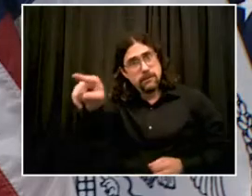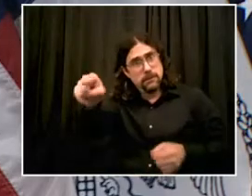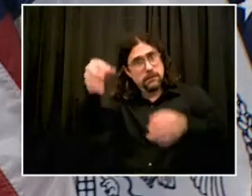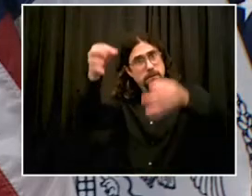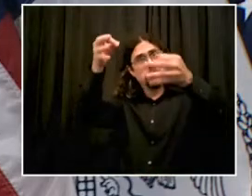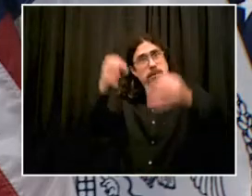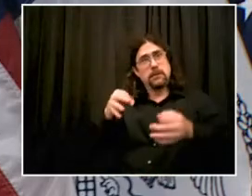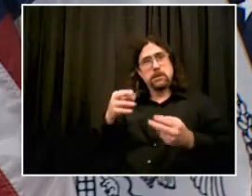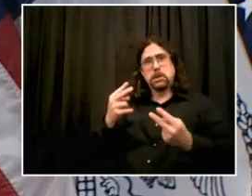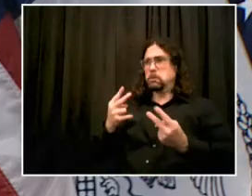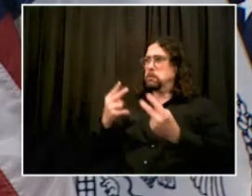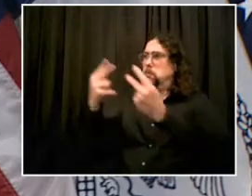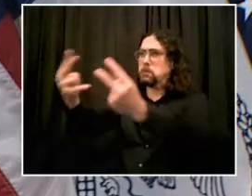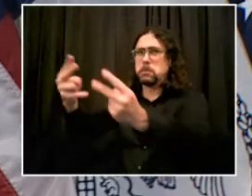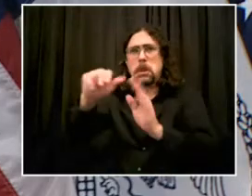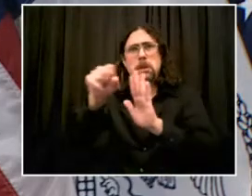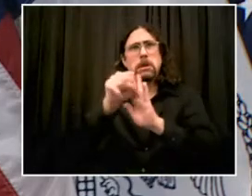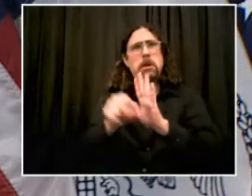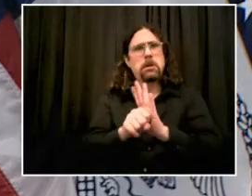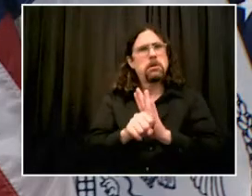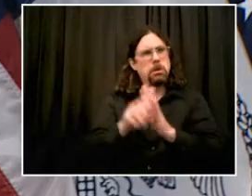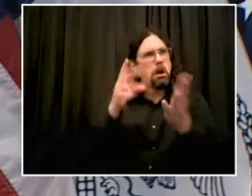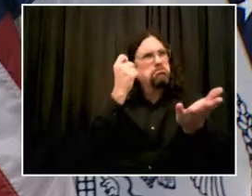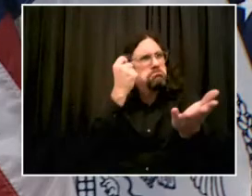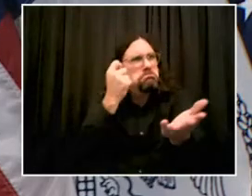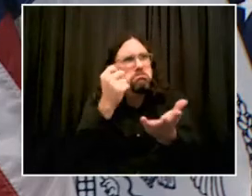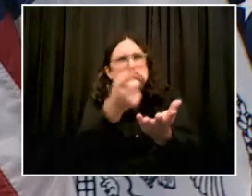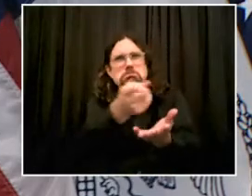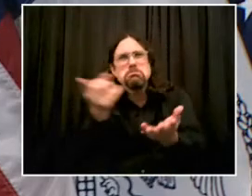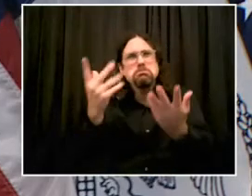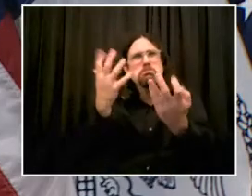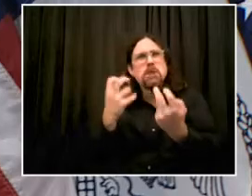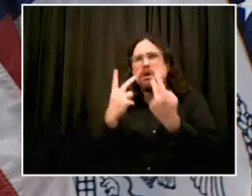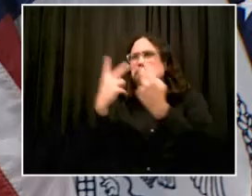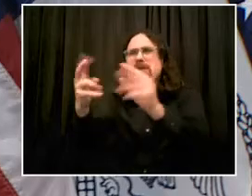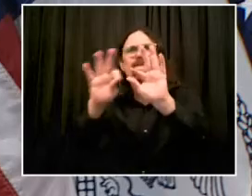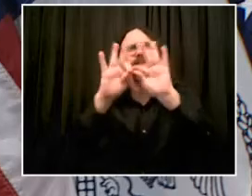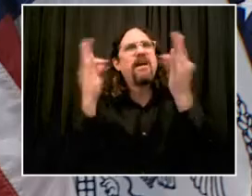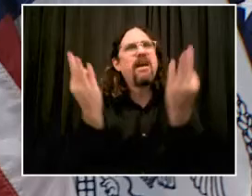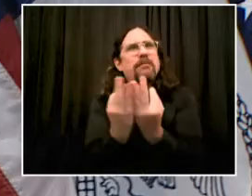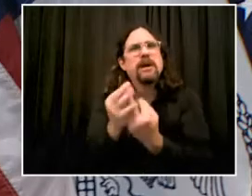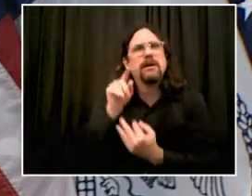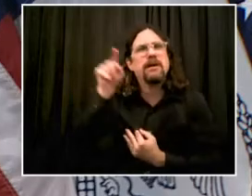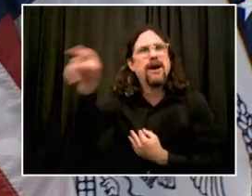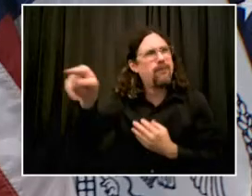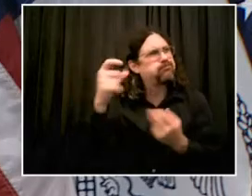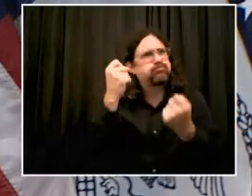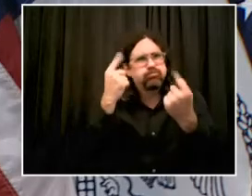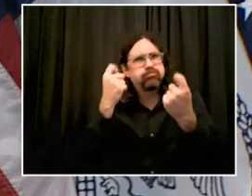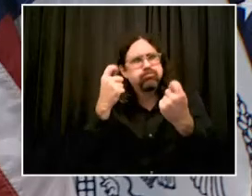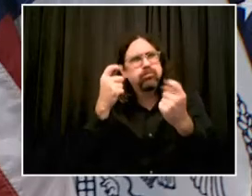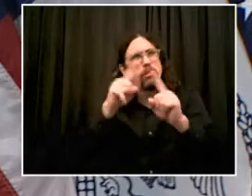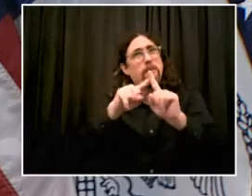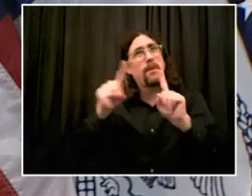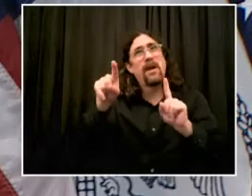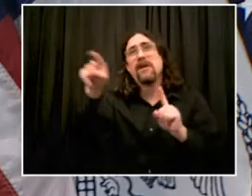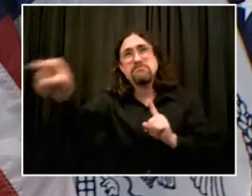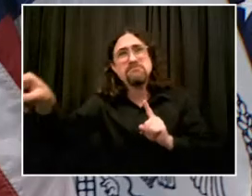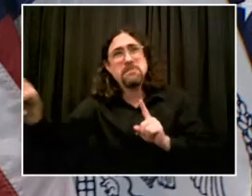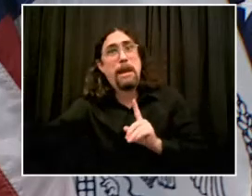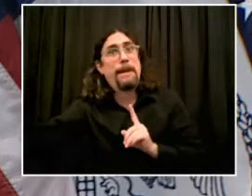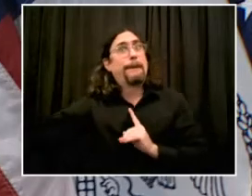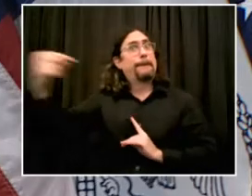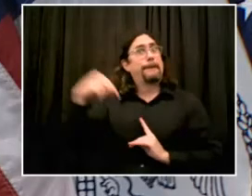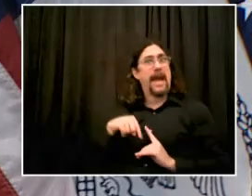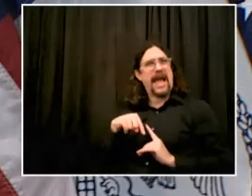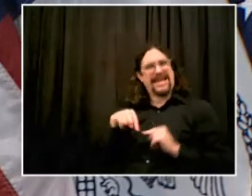neighbors. Quarantine. If you need help, we'll give you that help. If you're someone visiting, we always appreciate